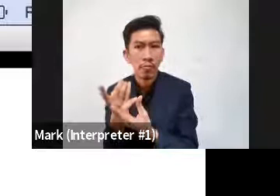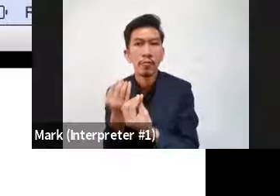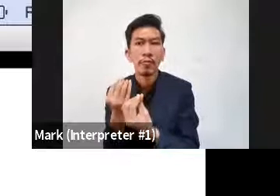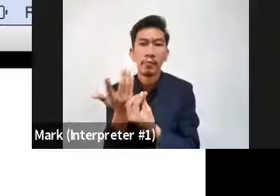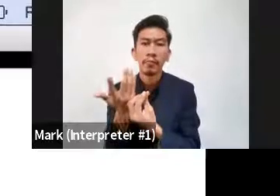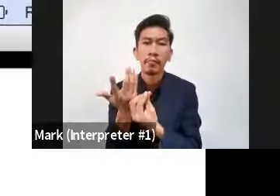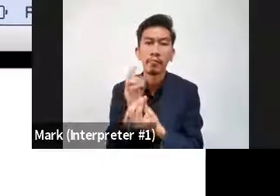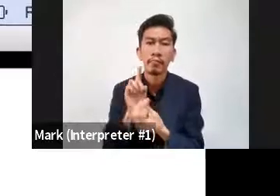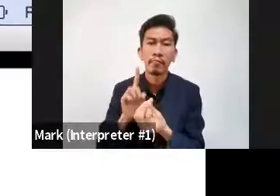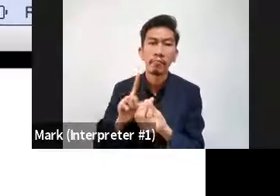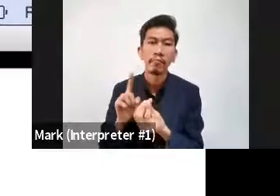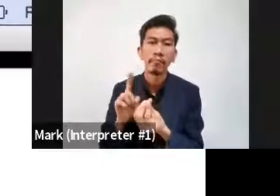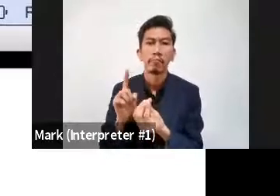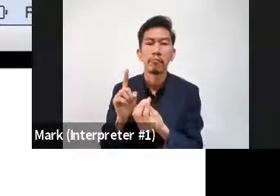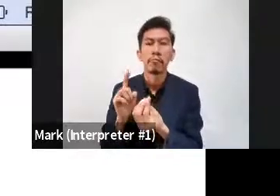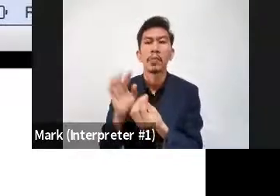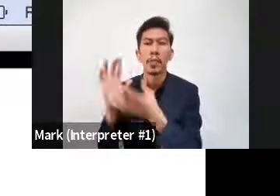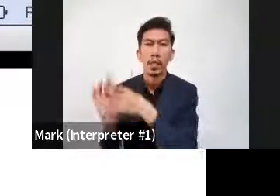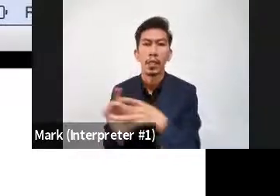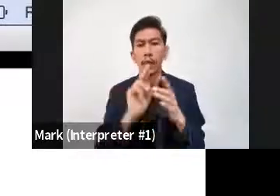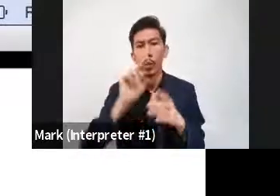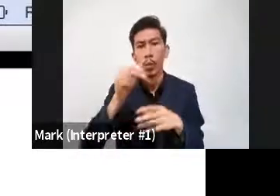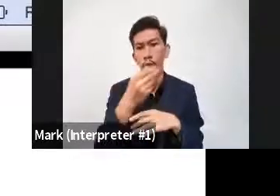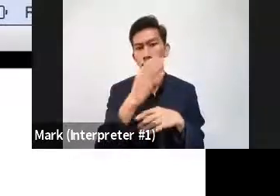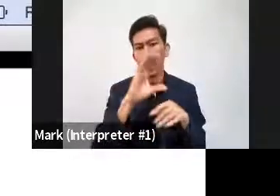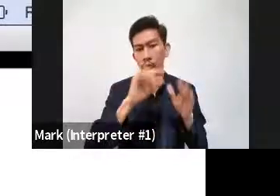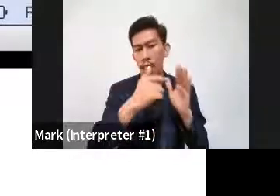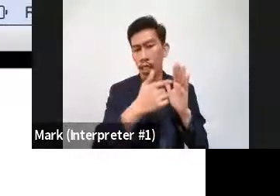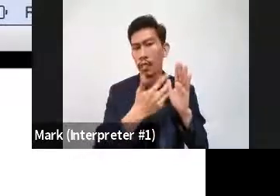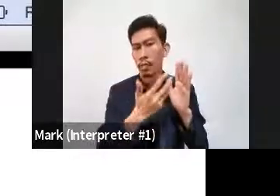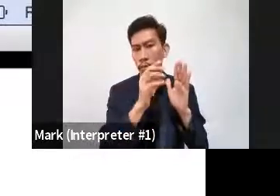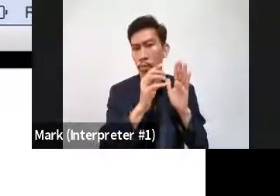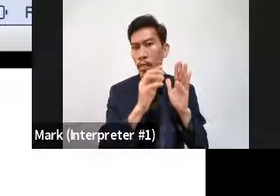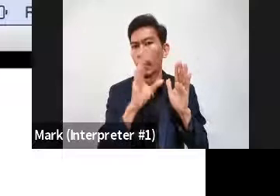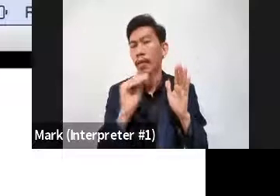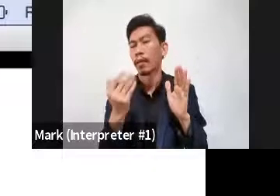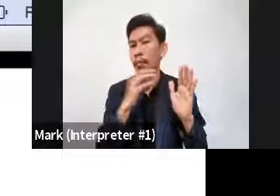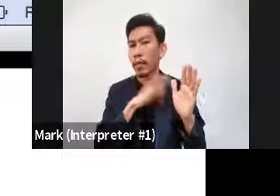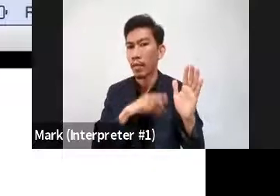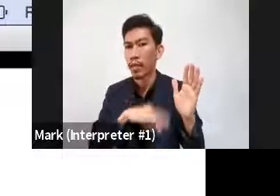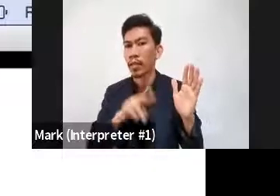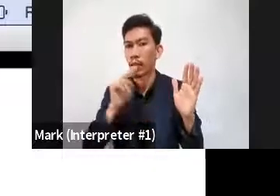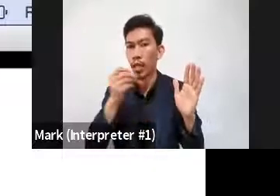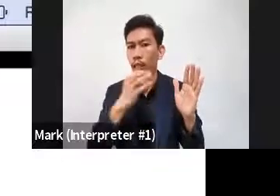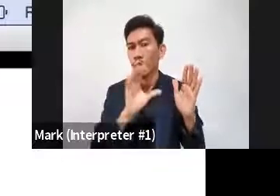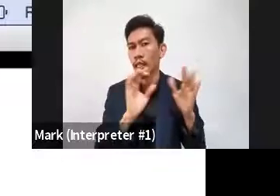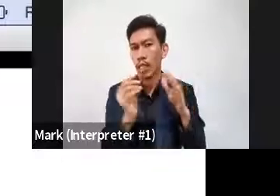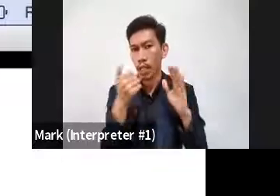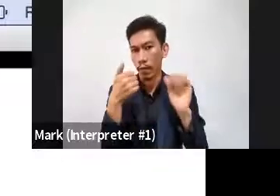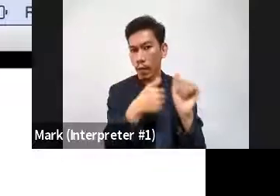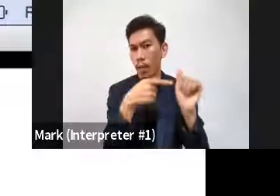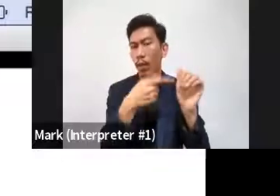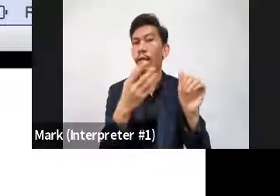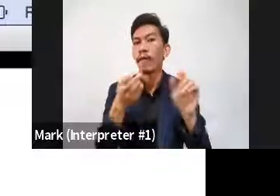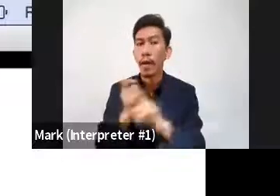the under the universal healthcare, what would be their benefits under the universal healthcare coming from PhilHealth, and of